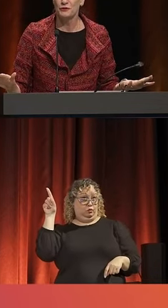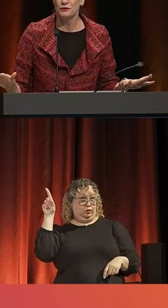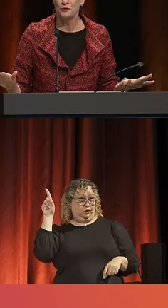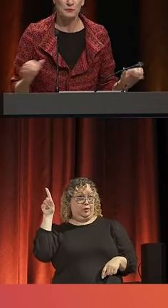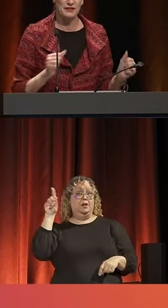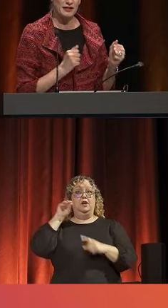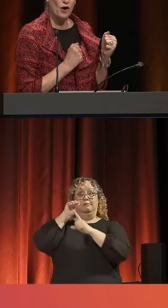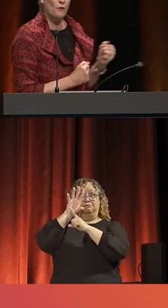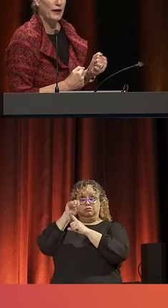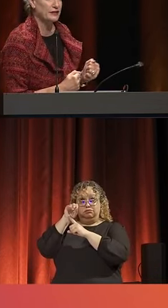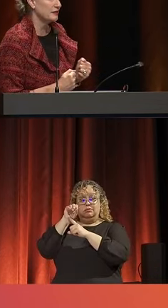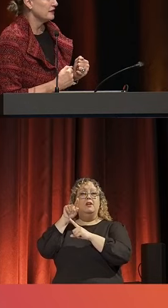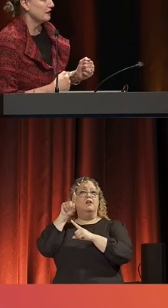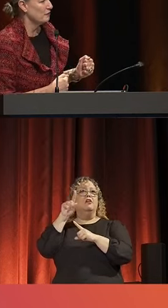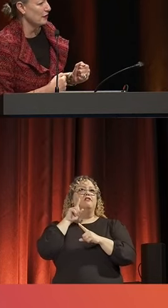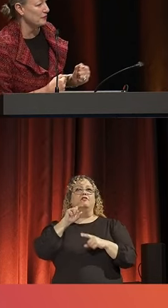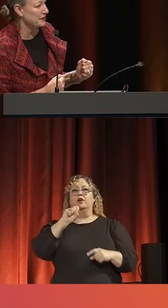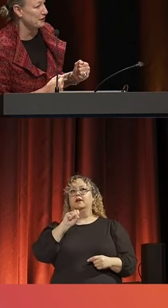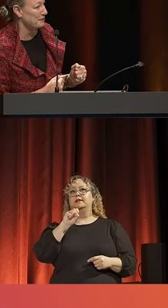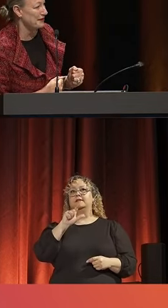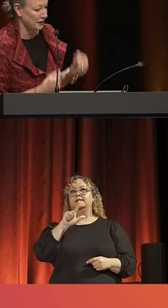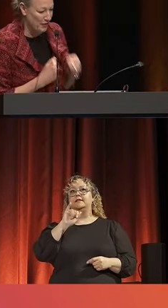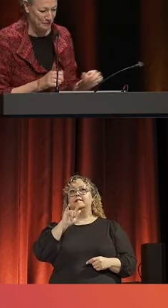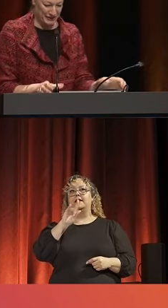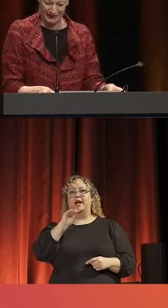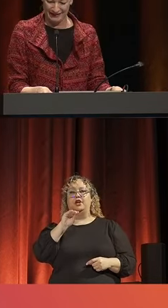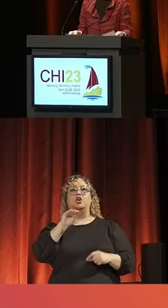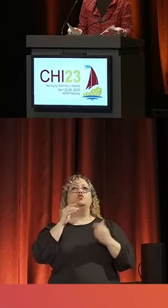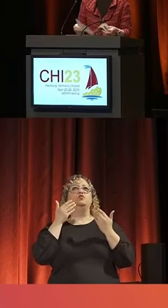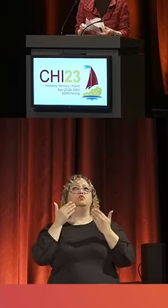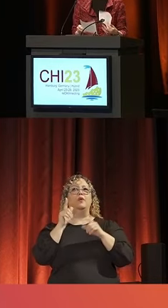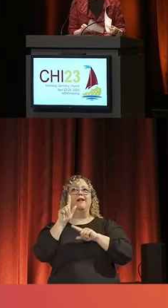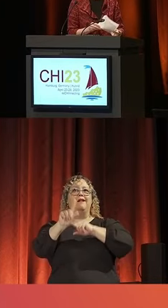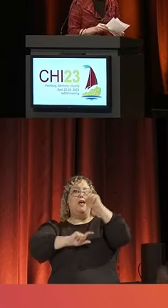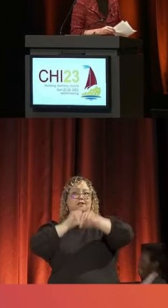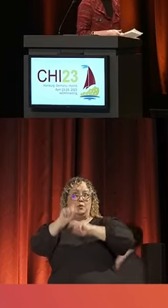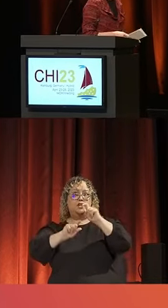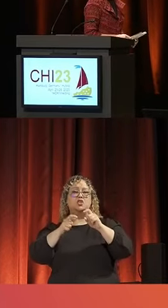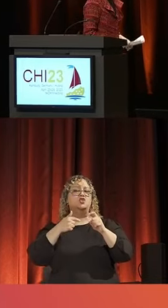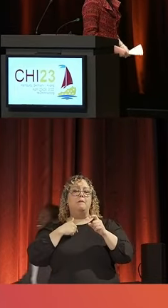keep it so short because I can't wait to invite Peter up here. Come on, Peter.